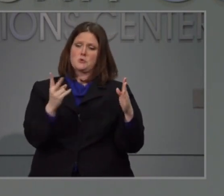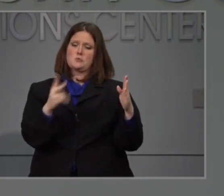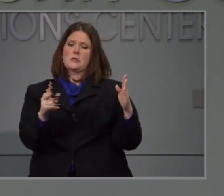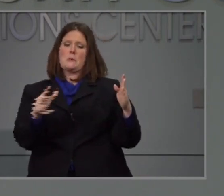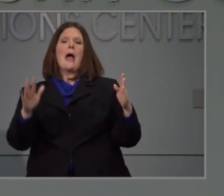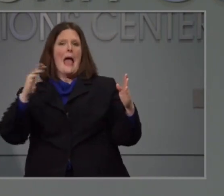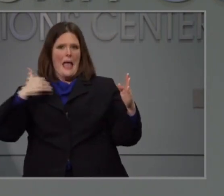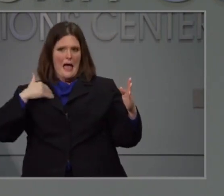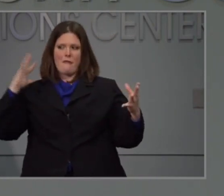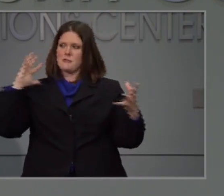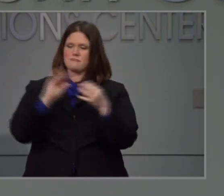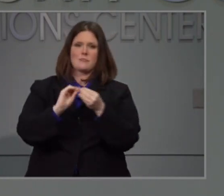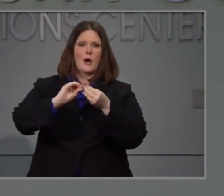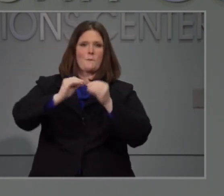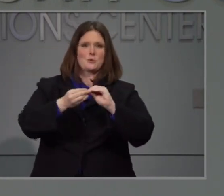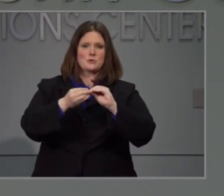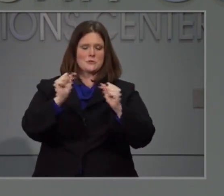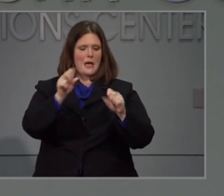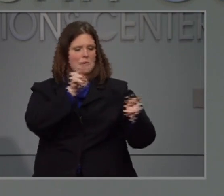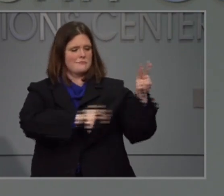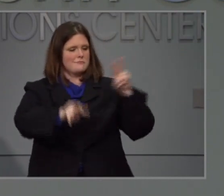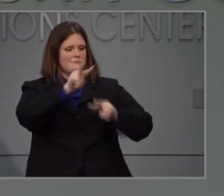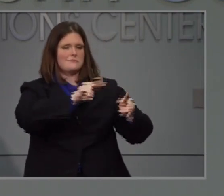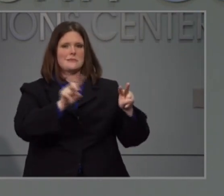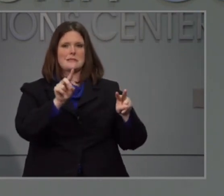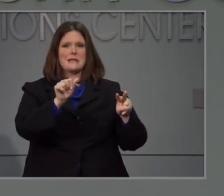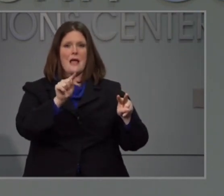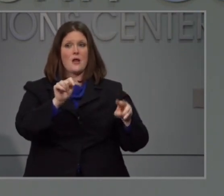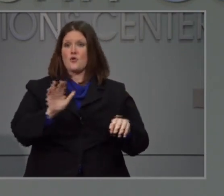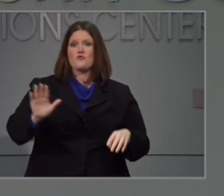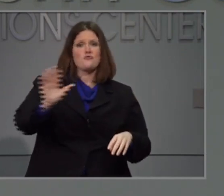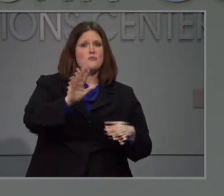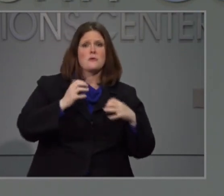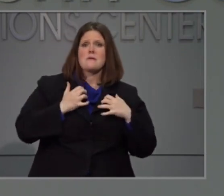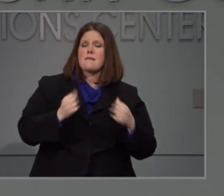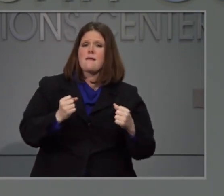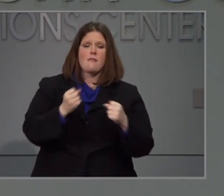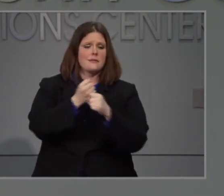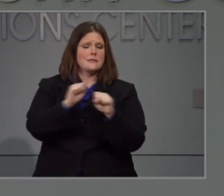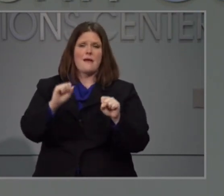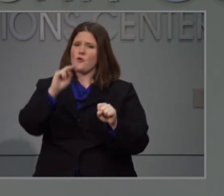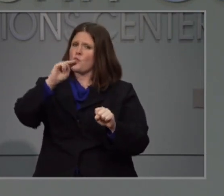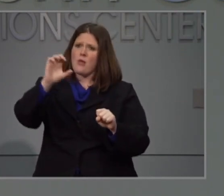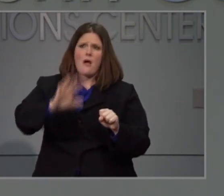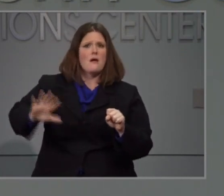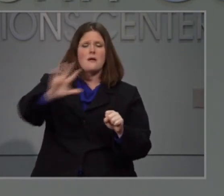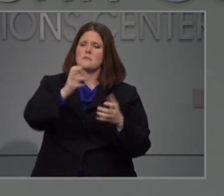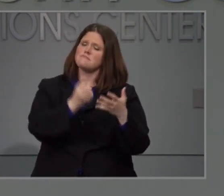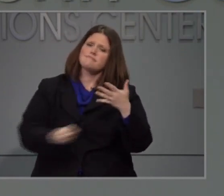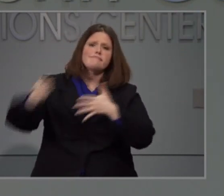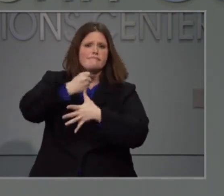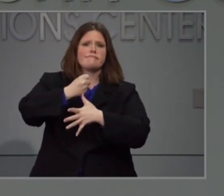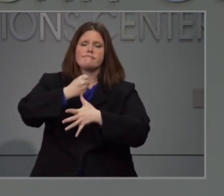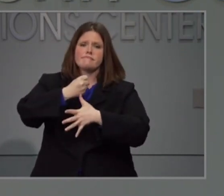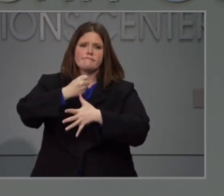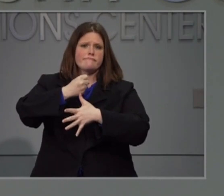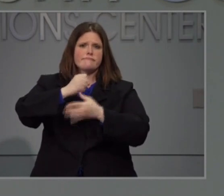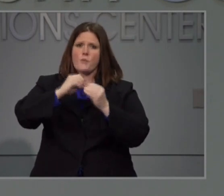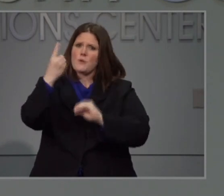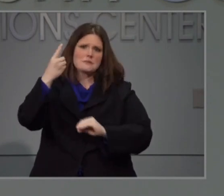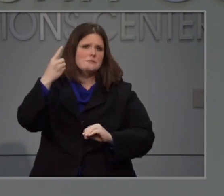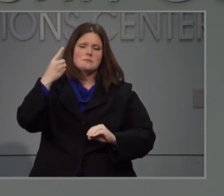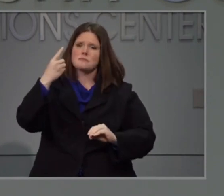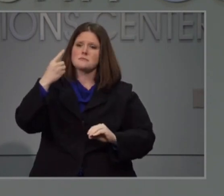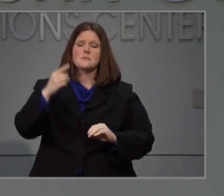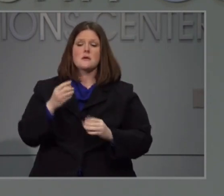time. The health and safety of North Carolinians will be the #1 priority. And in order for